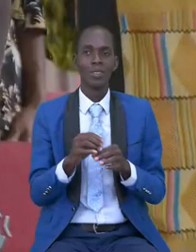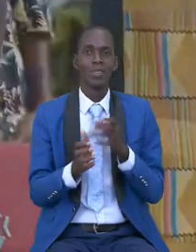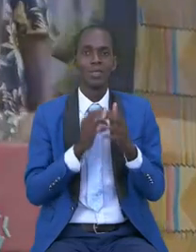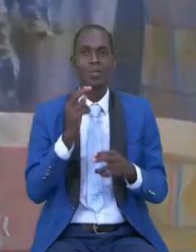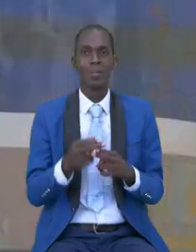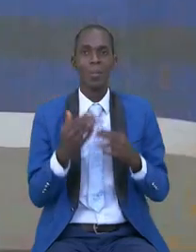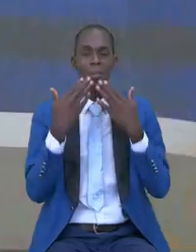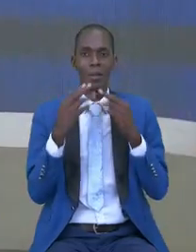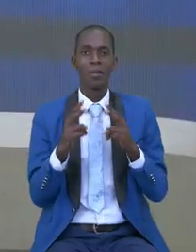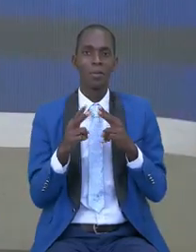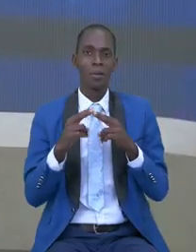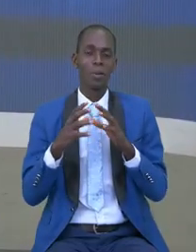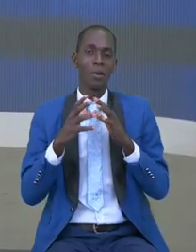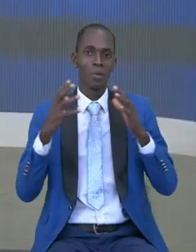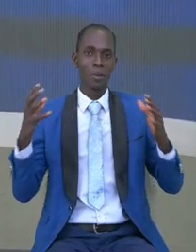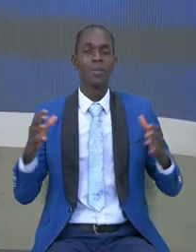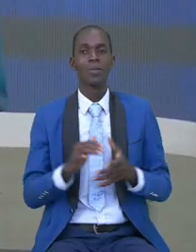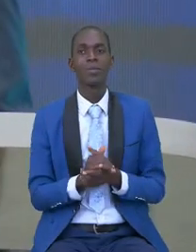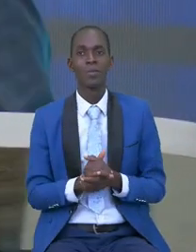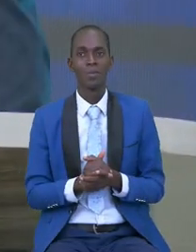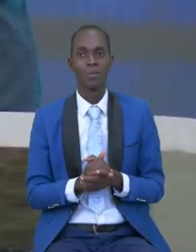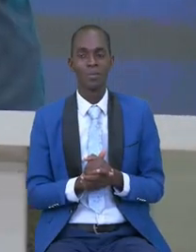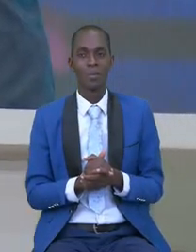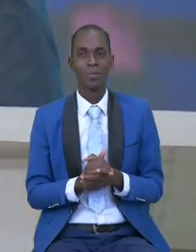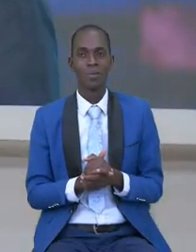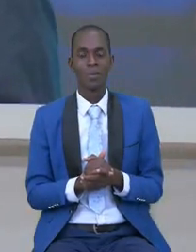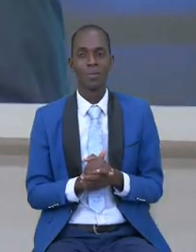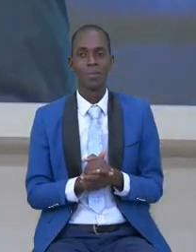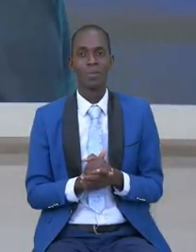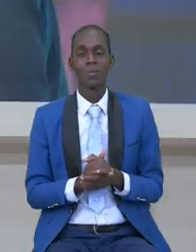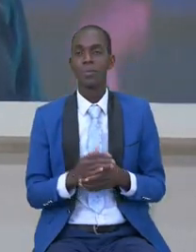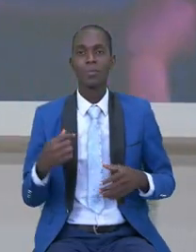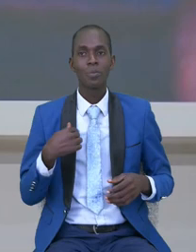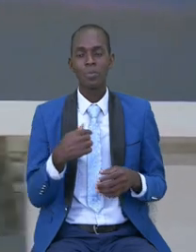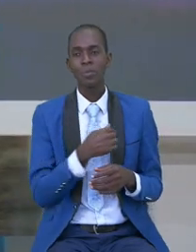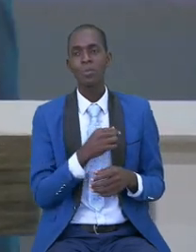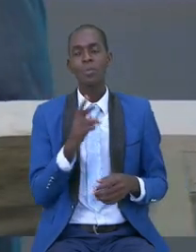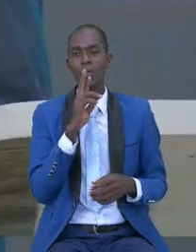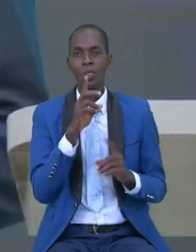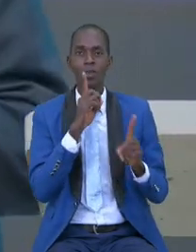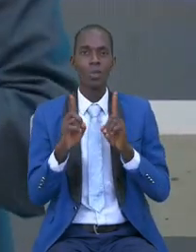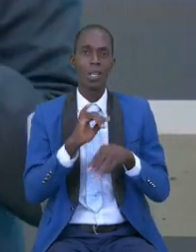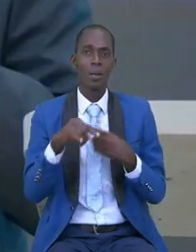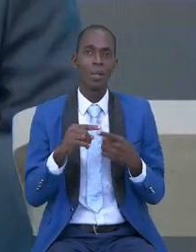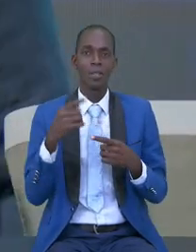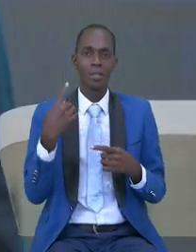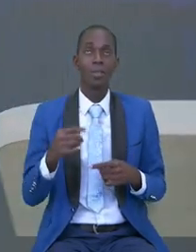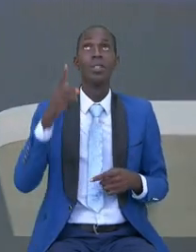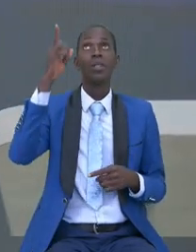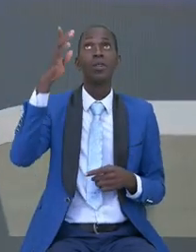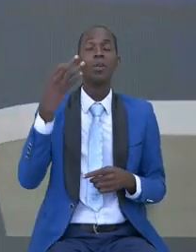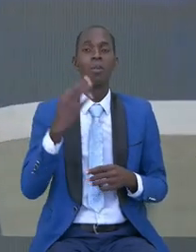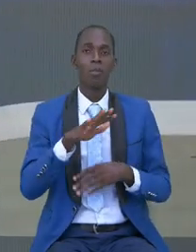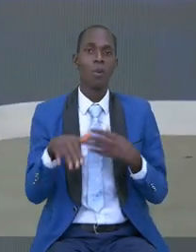Thank you very much. You can sit down. We'll be talking about the God of all